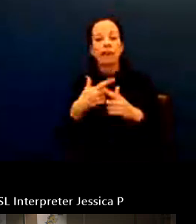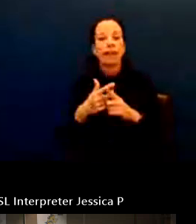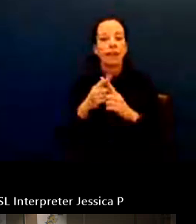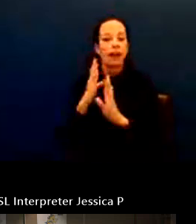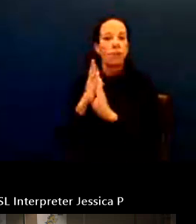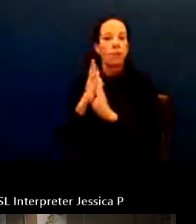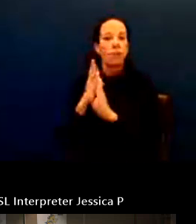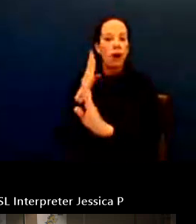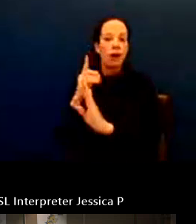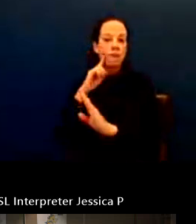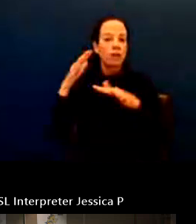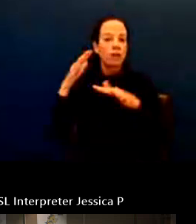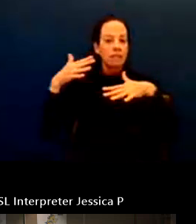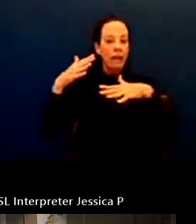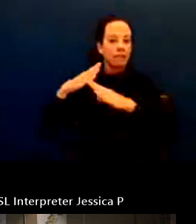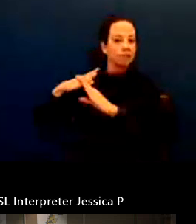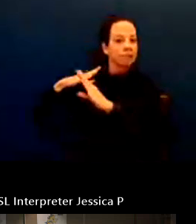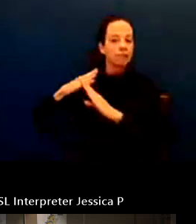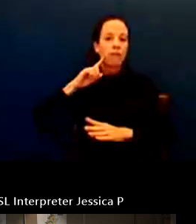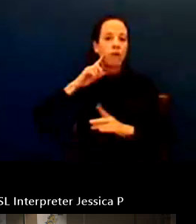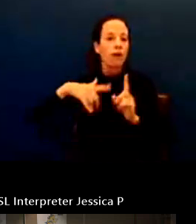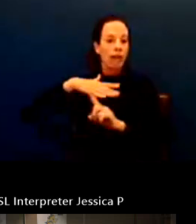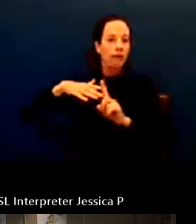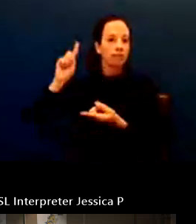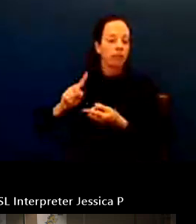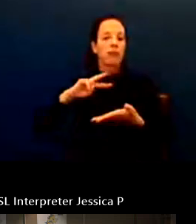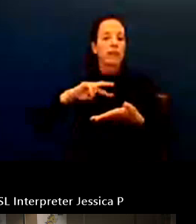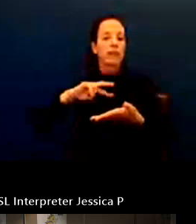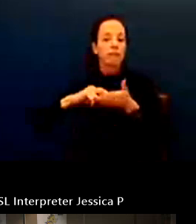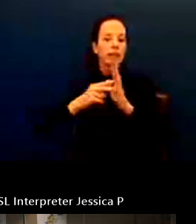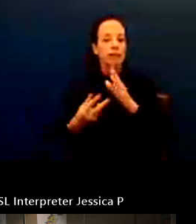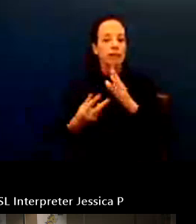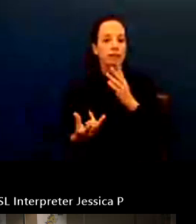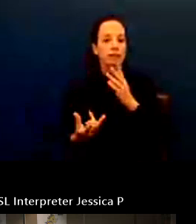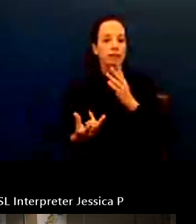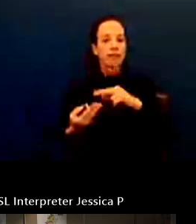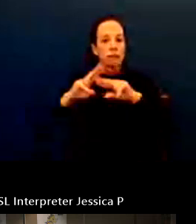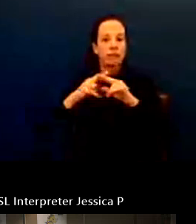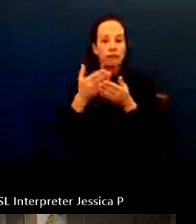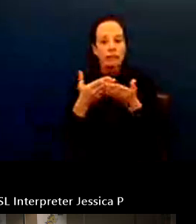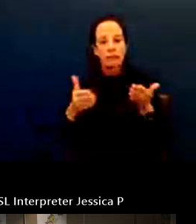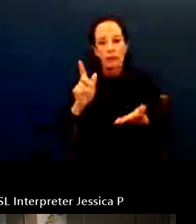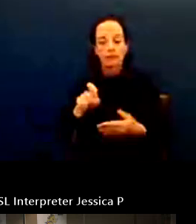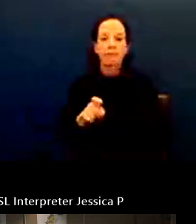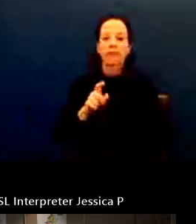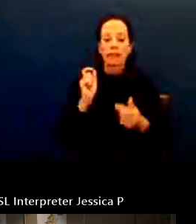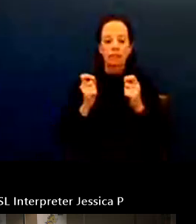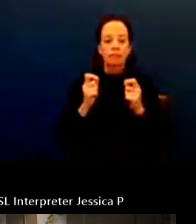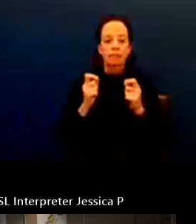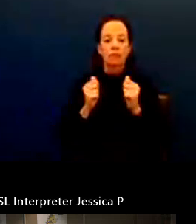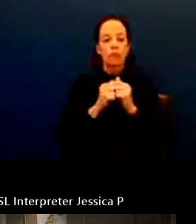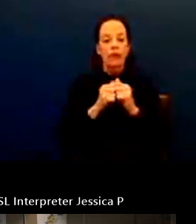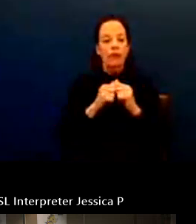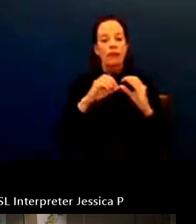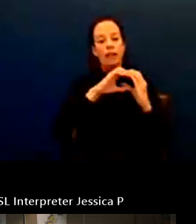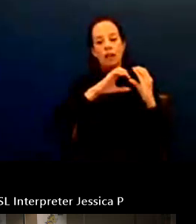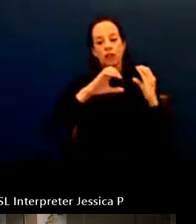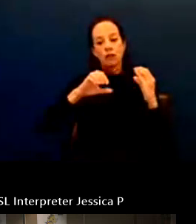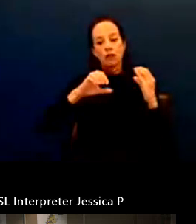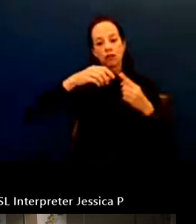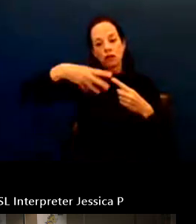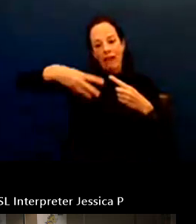increased excavation and material needs. Adjustments to drainage systems and the installation of